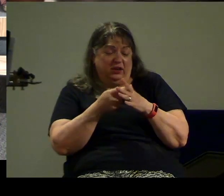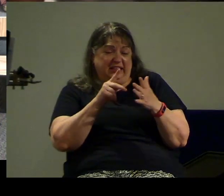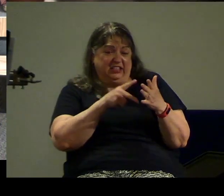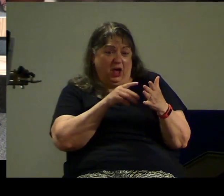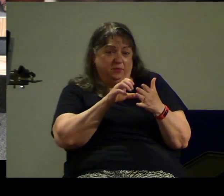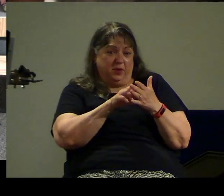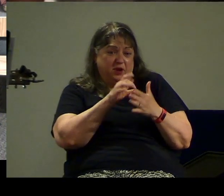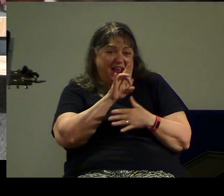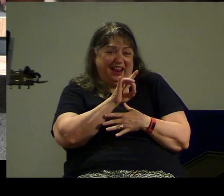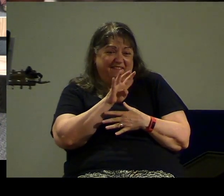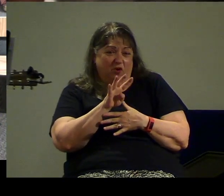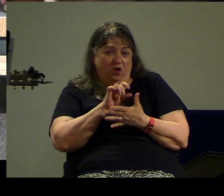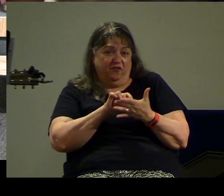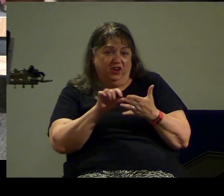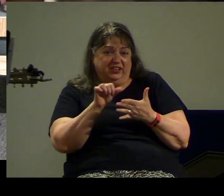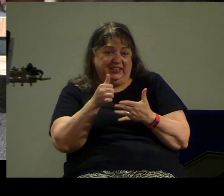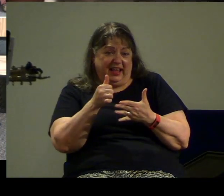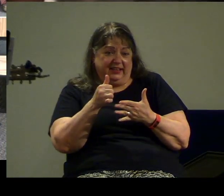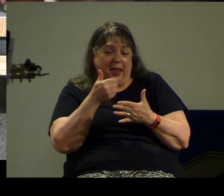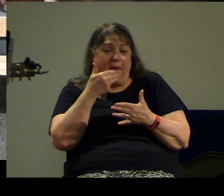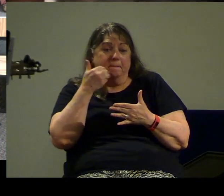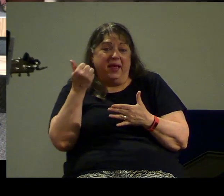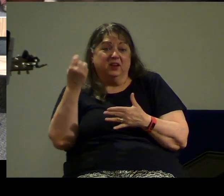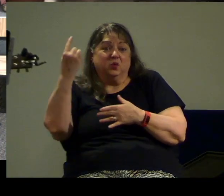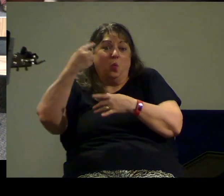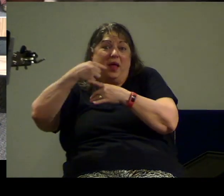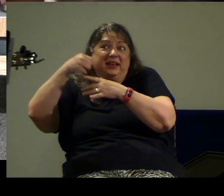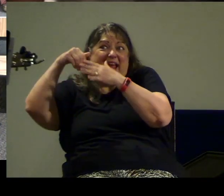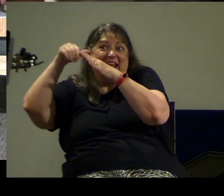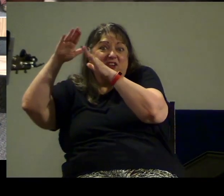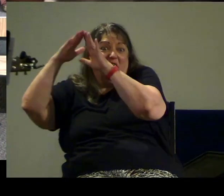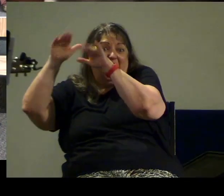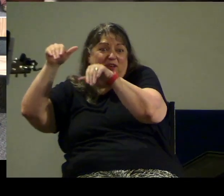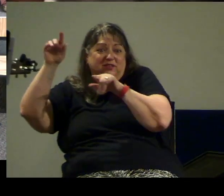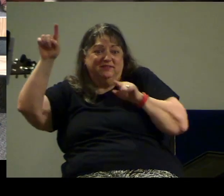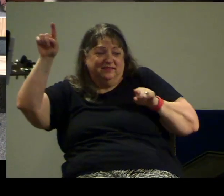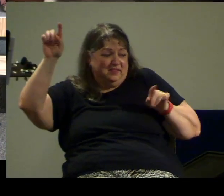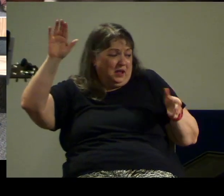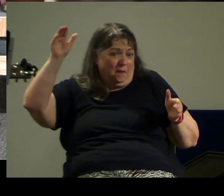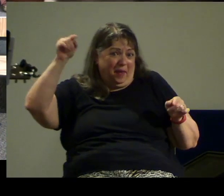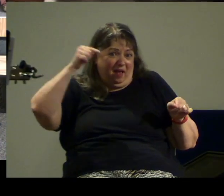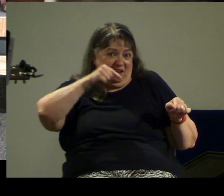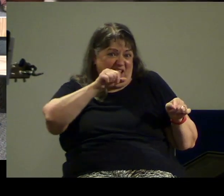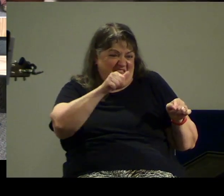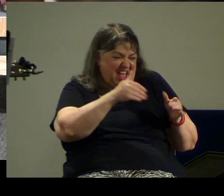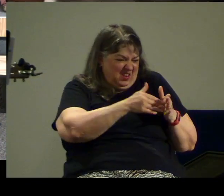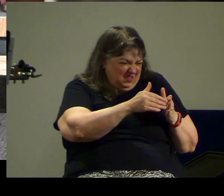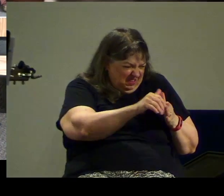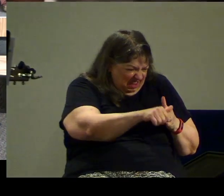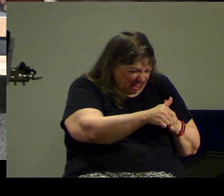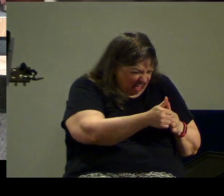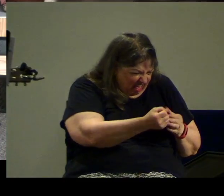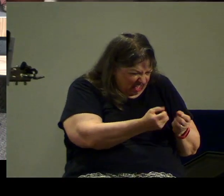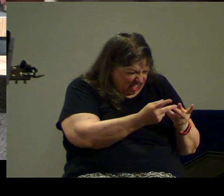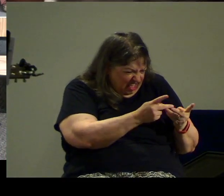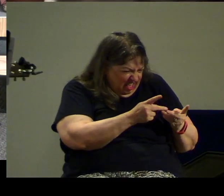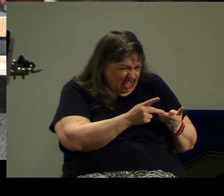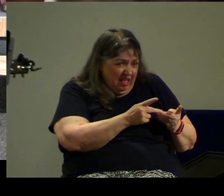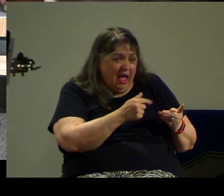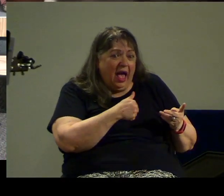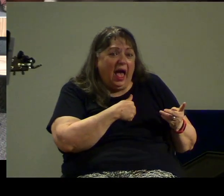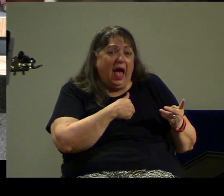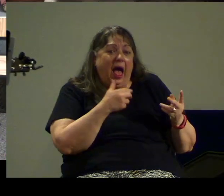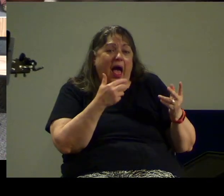4:10, better is one day in your house than 1,000 elsewhere. I pray that you've been